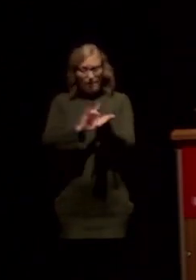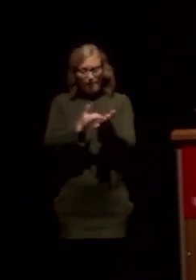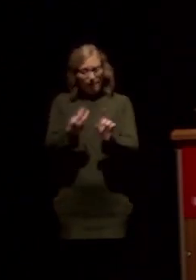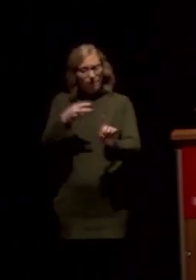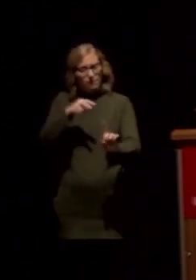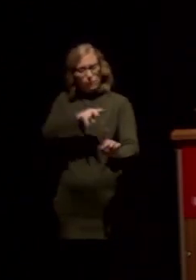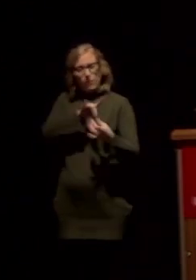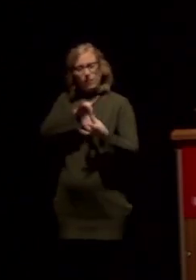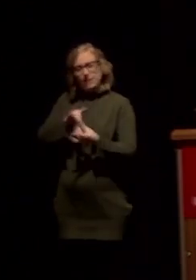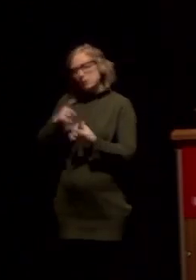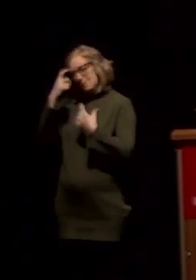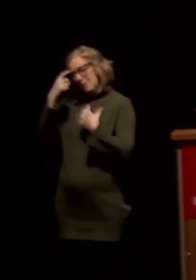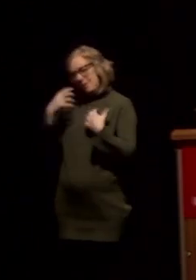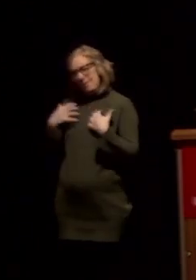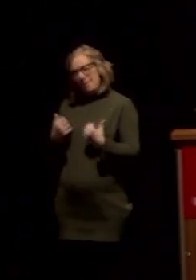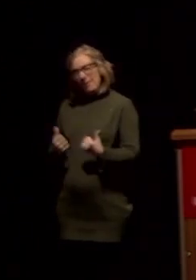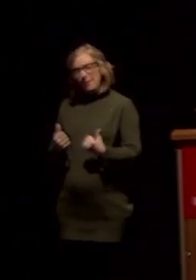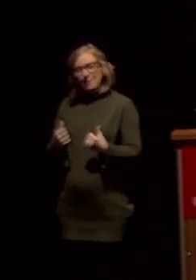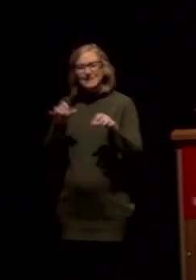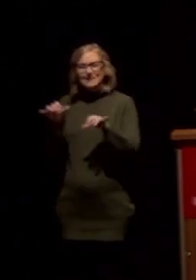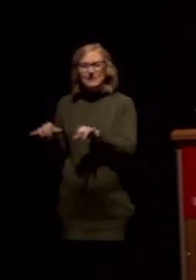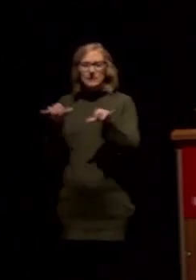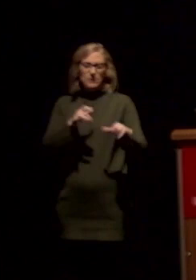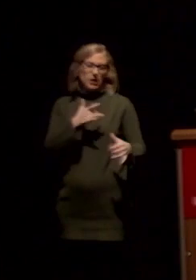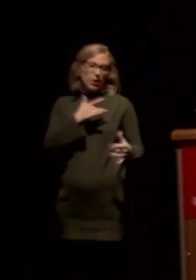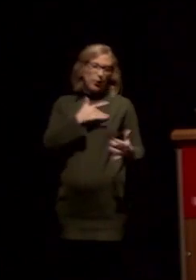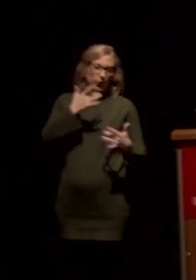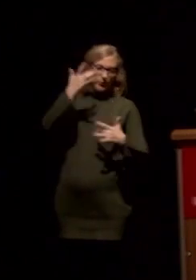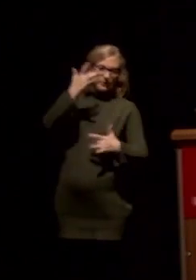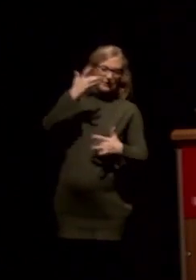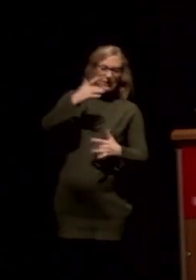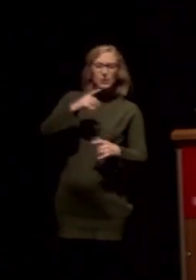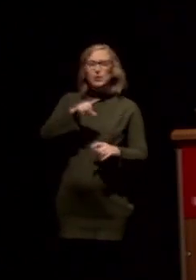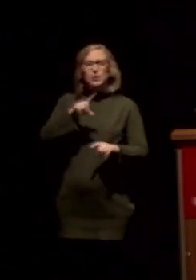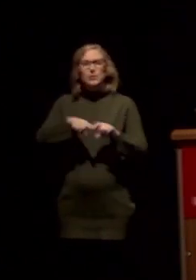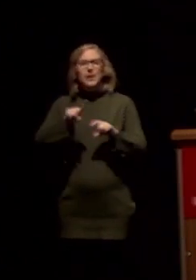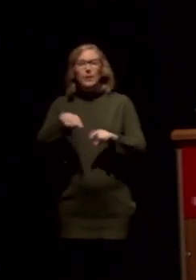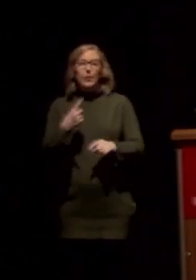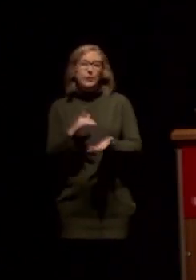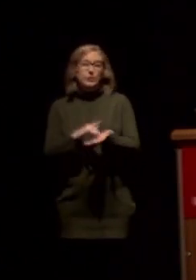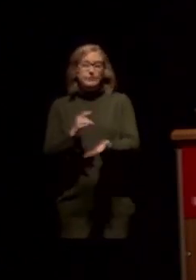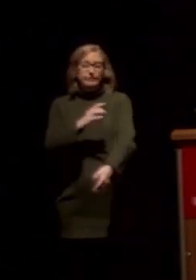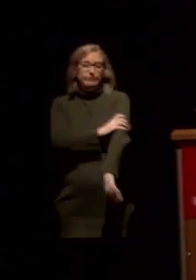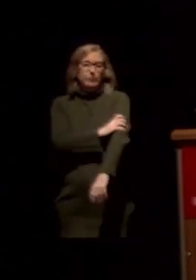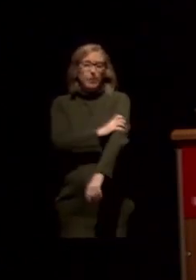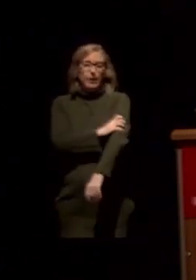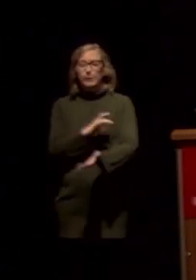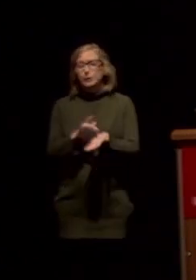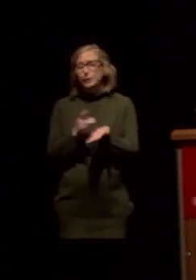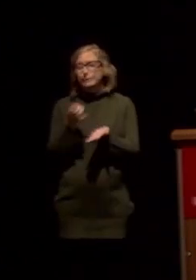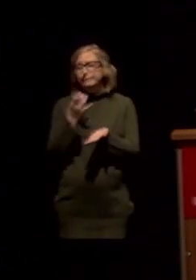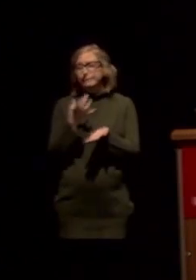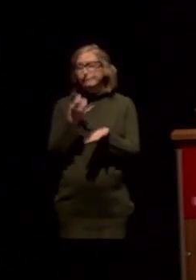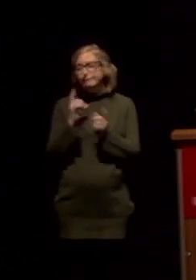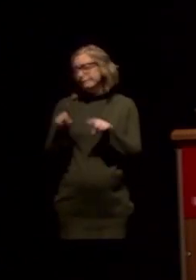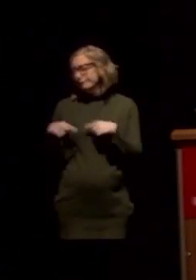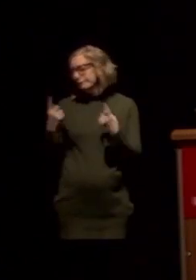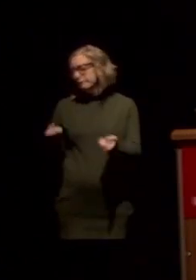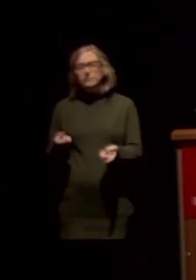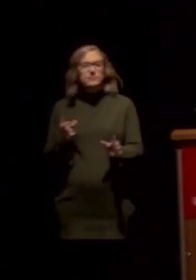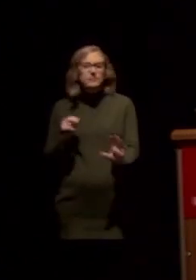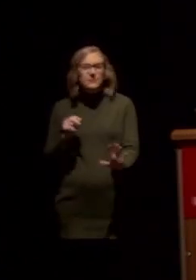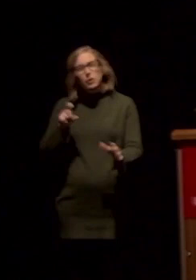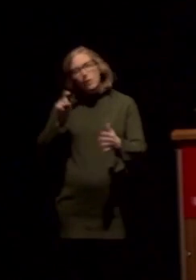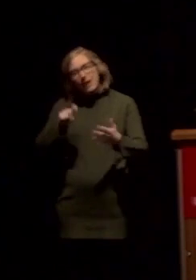we, as with anything, like heart disease, right? You can't just take that blood pressure and cholesterol medication. You have to do